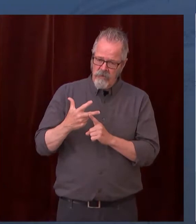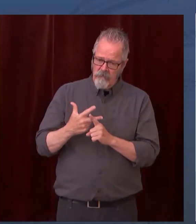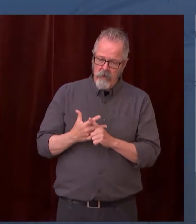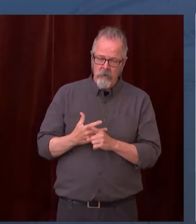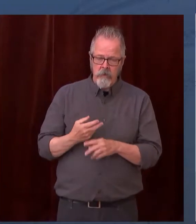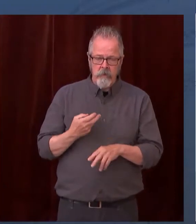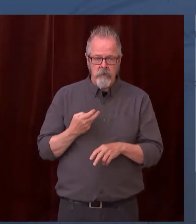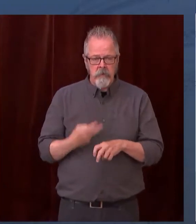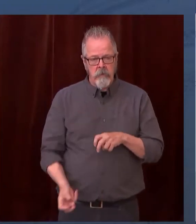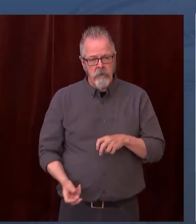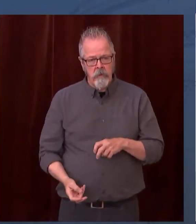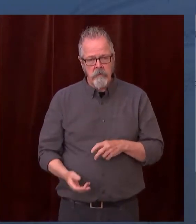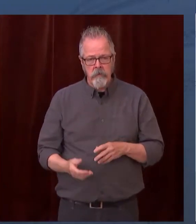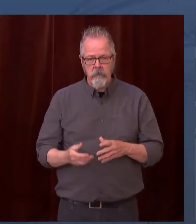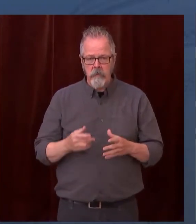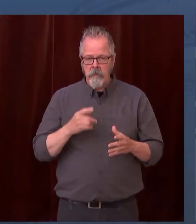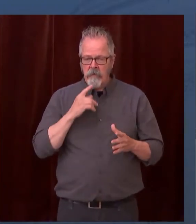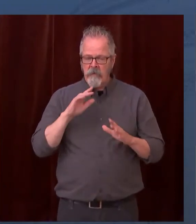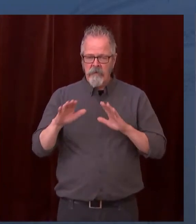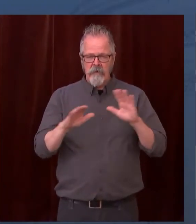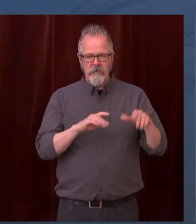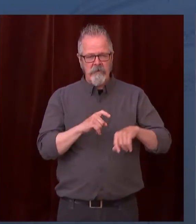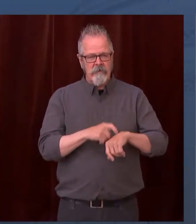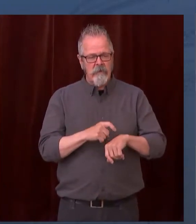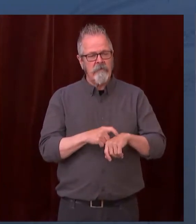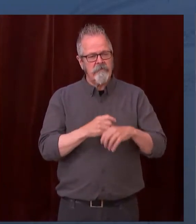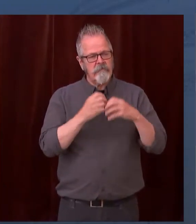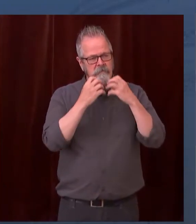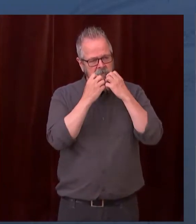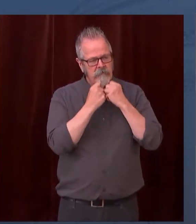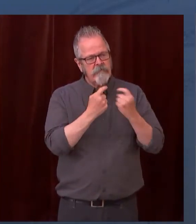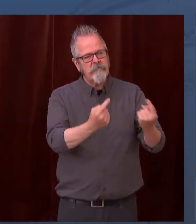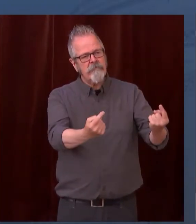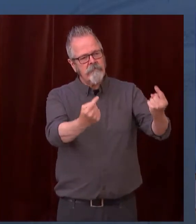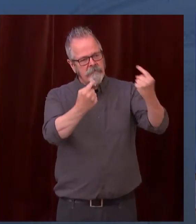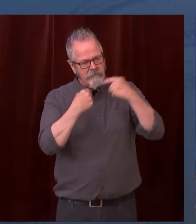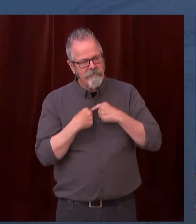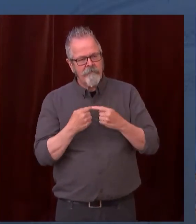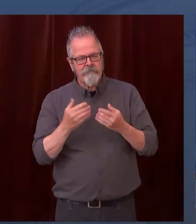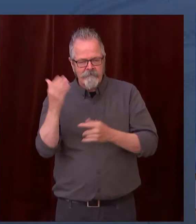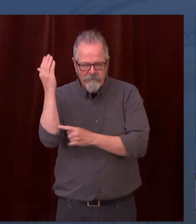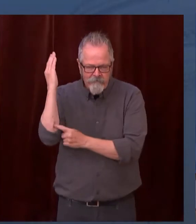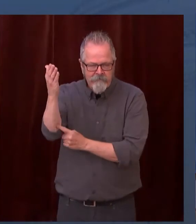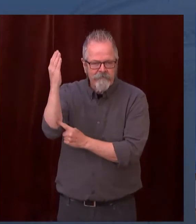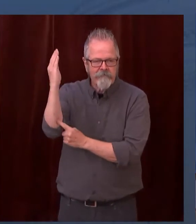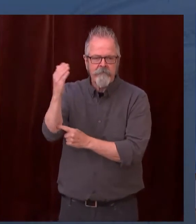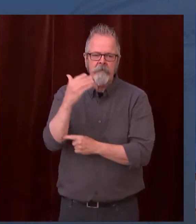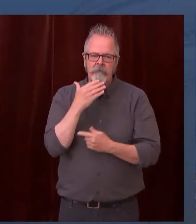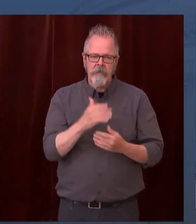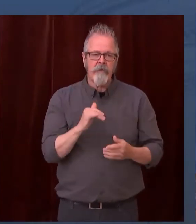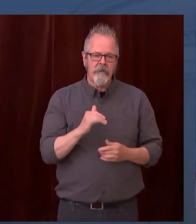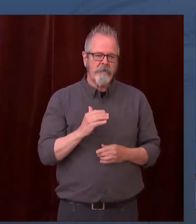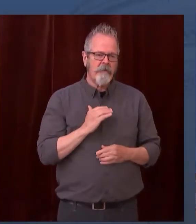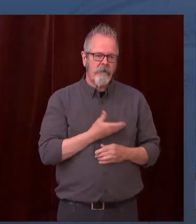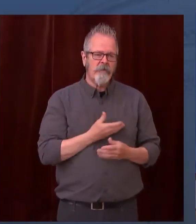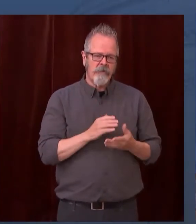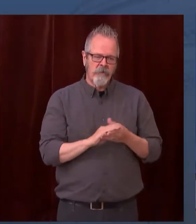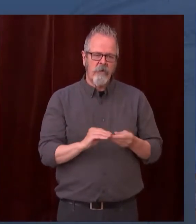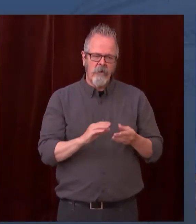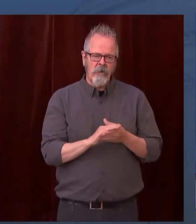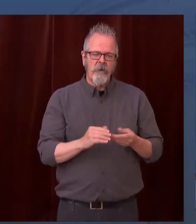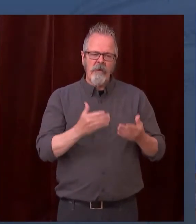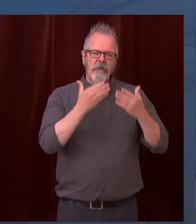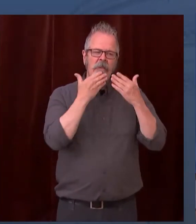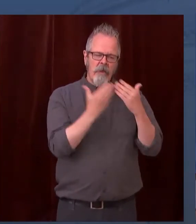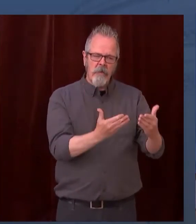time and listening to our stories and what we've been doing and going through. Secretary Wiesman stated, 3 weeks ago,